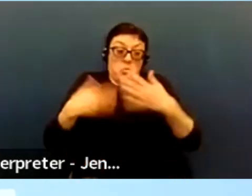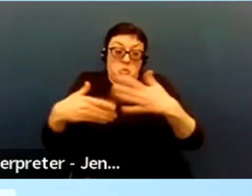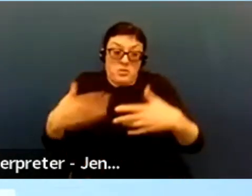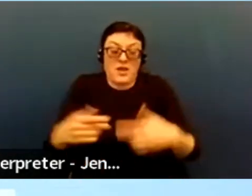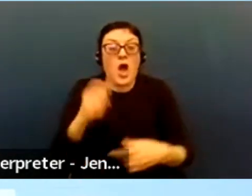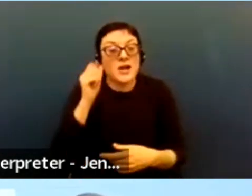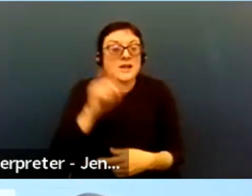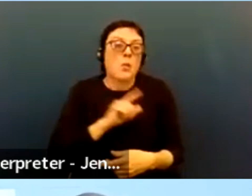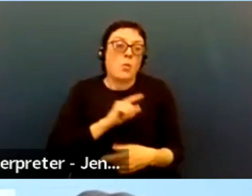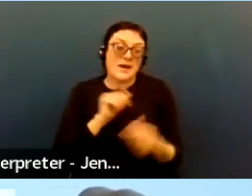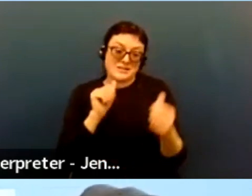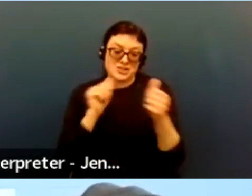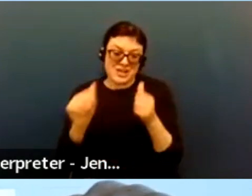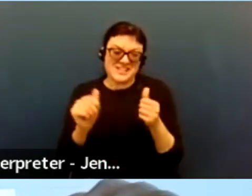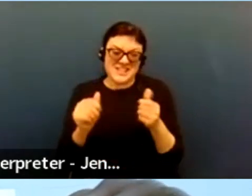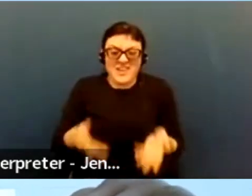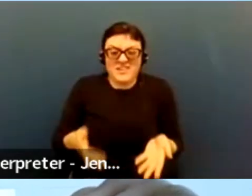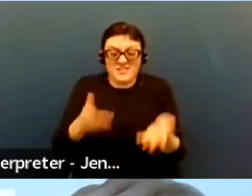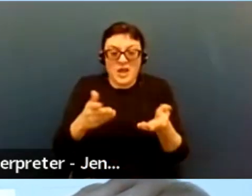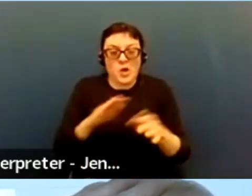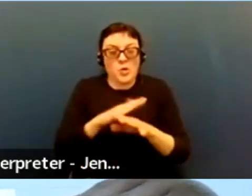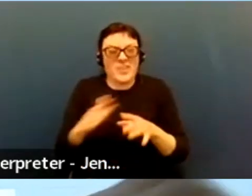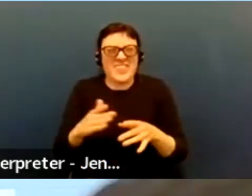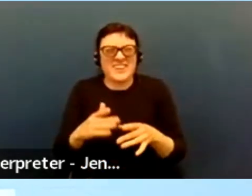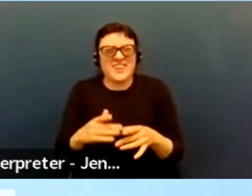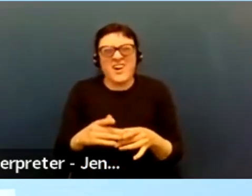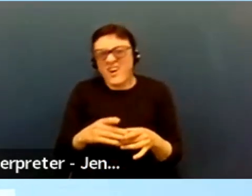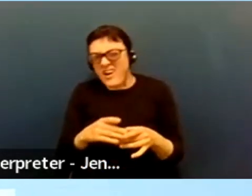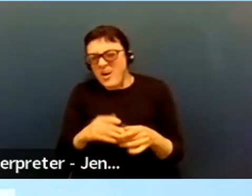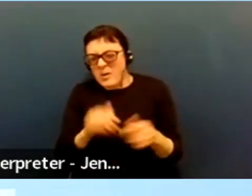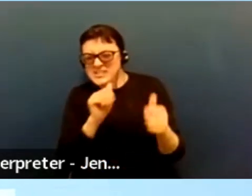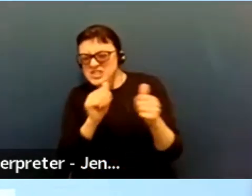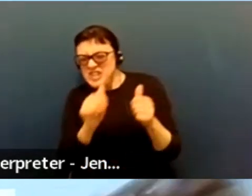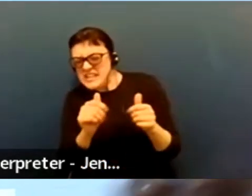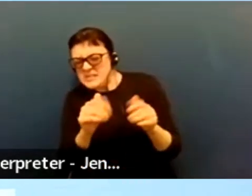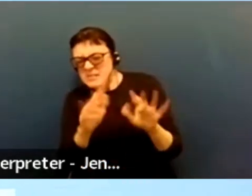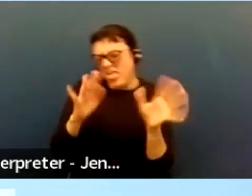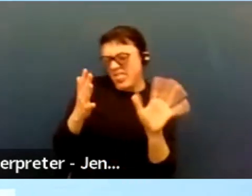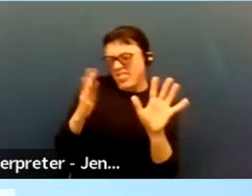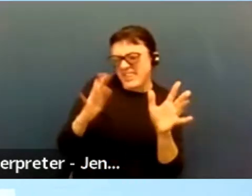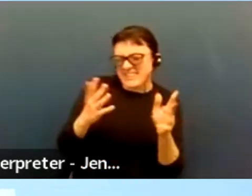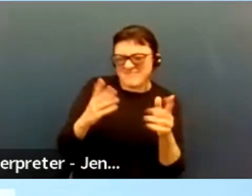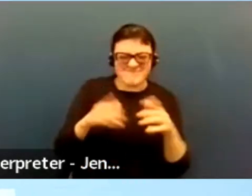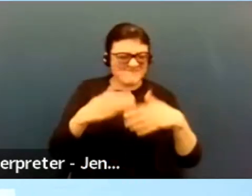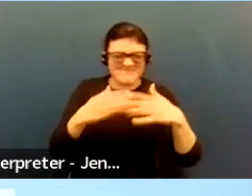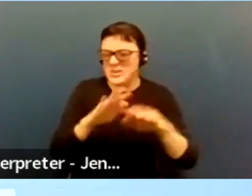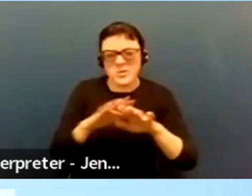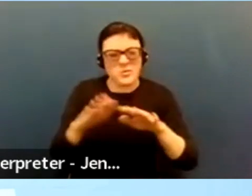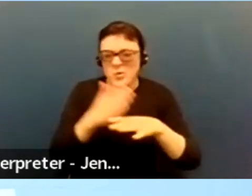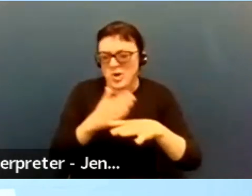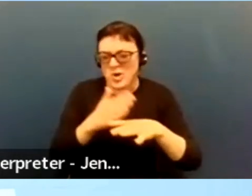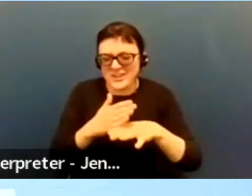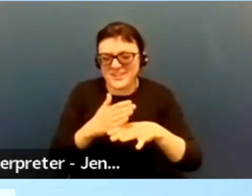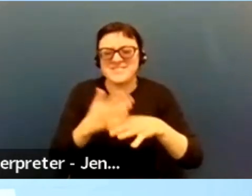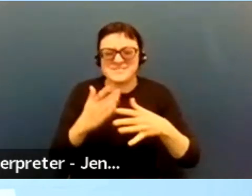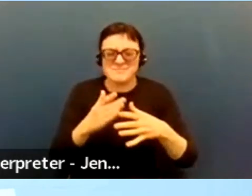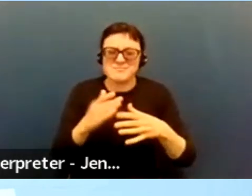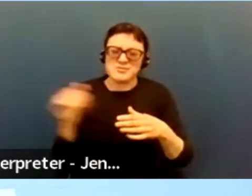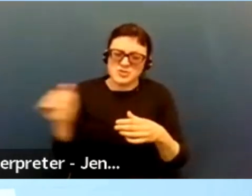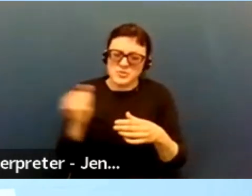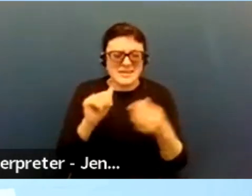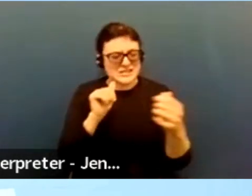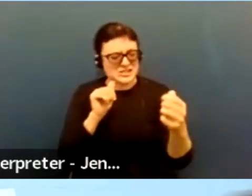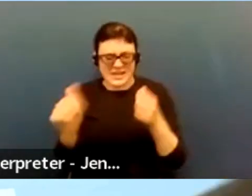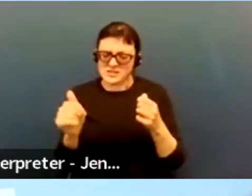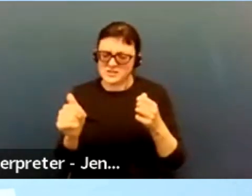that? And then go for it. Understand why you're doing it, then go for it. It's when people go halfway